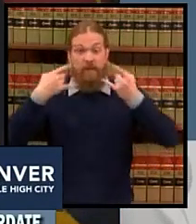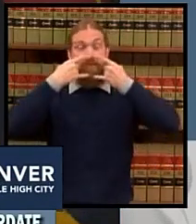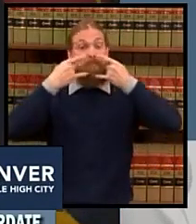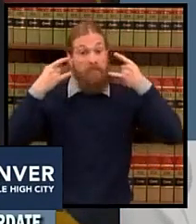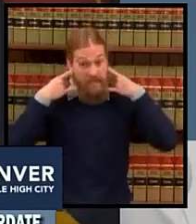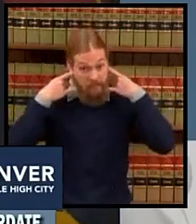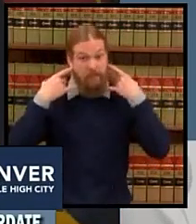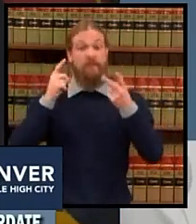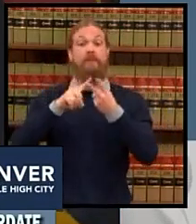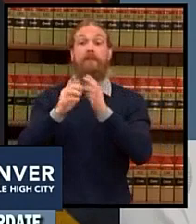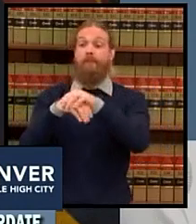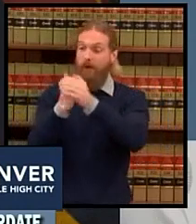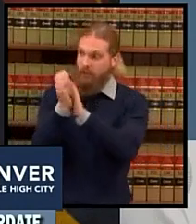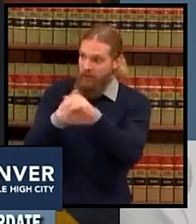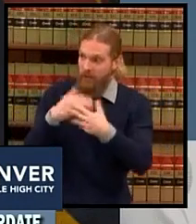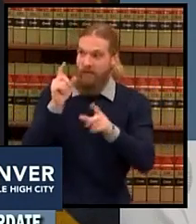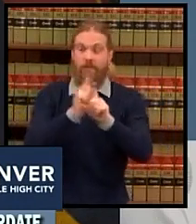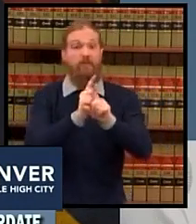it back over to the mayor.